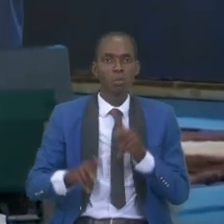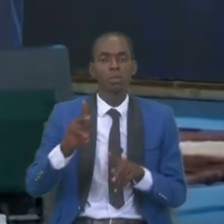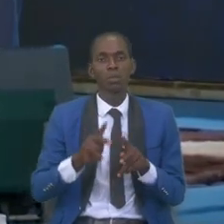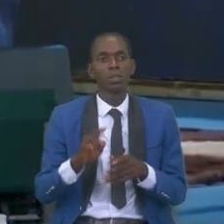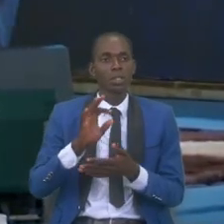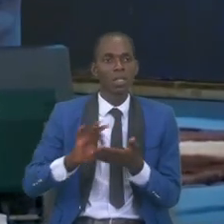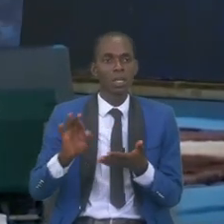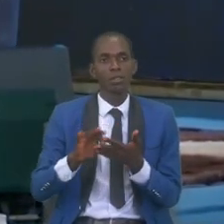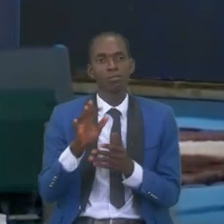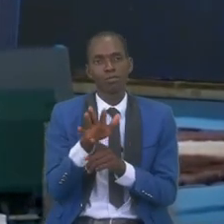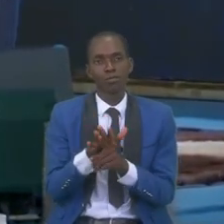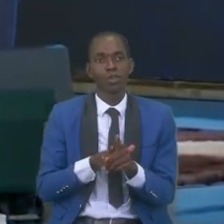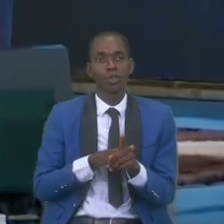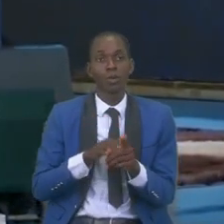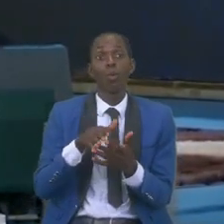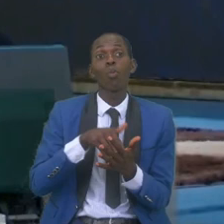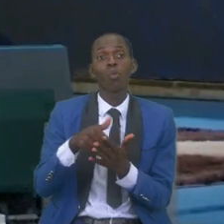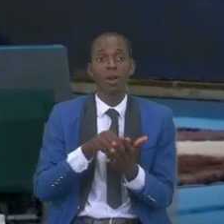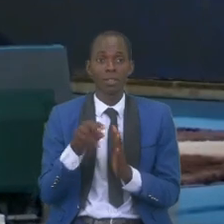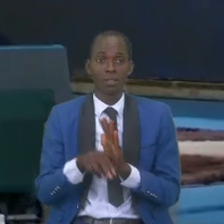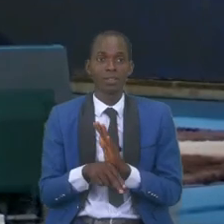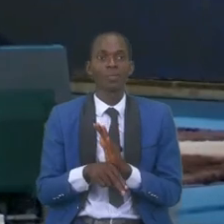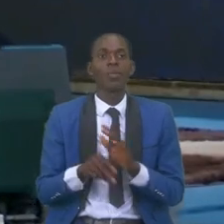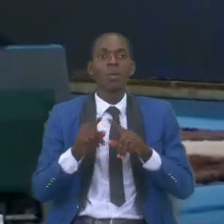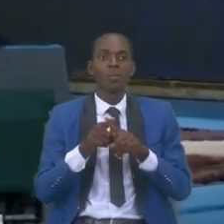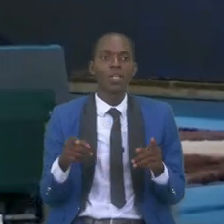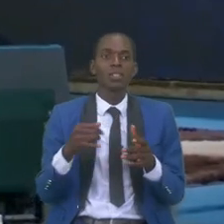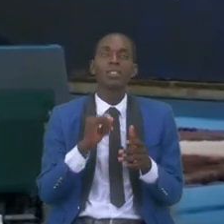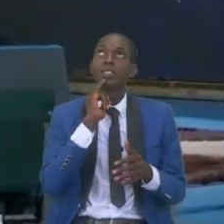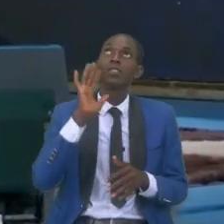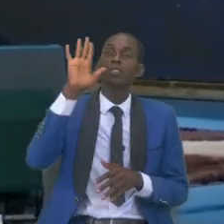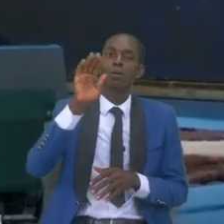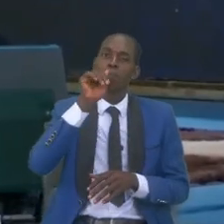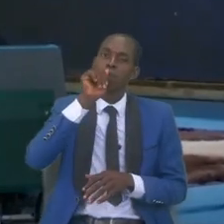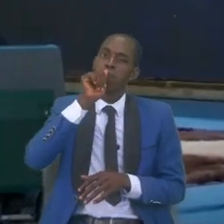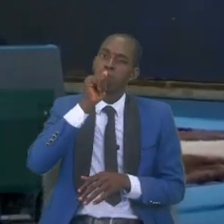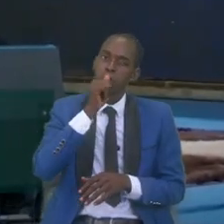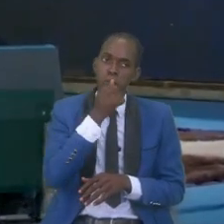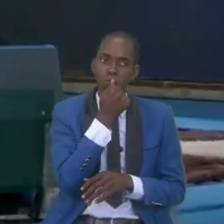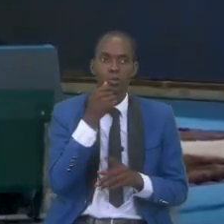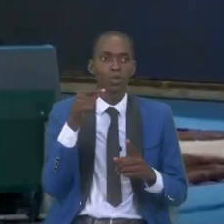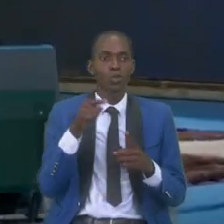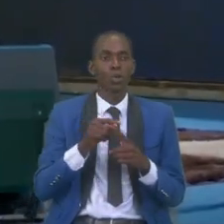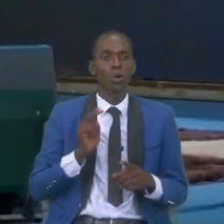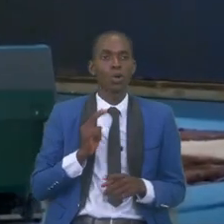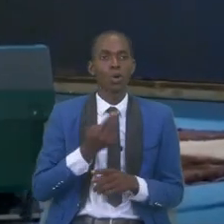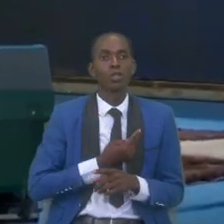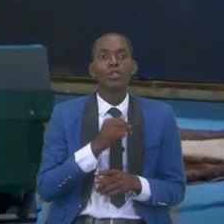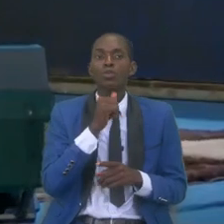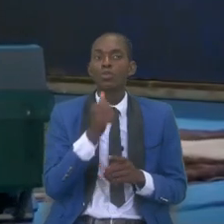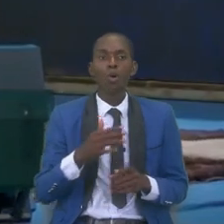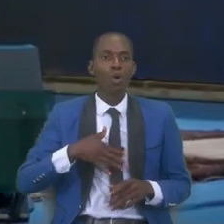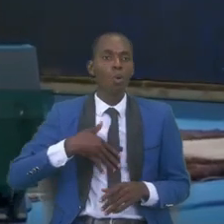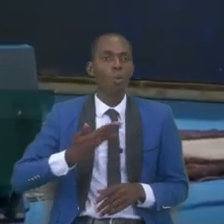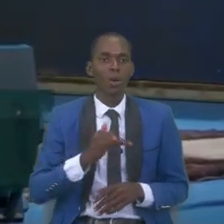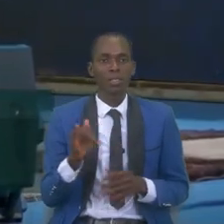slackness, but he is long-suffering towards us, not willing that any